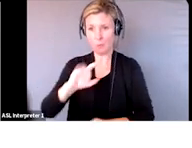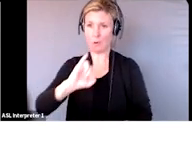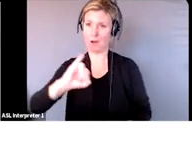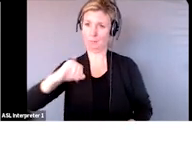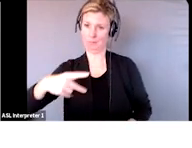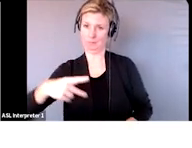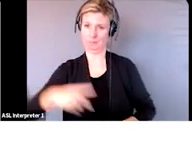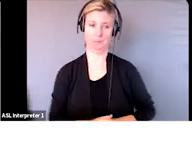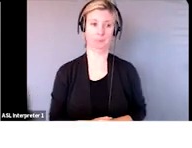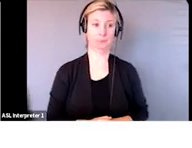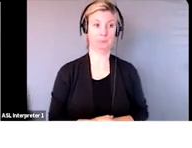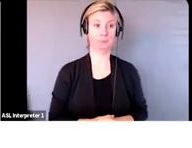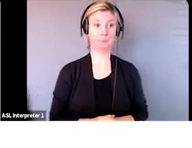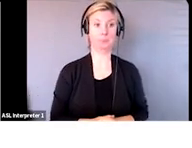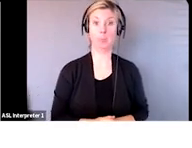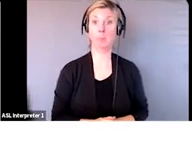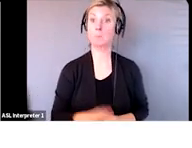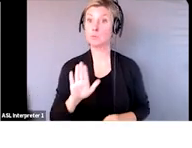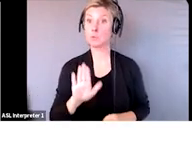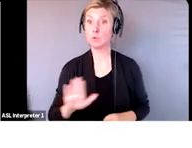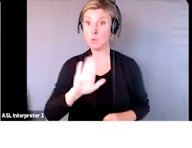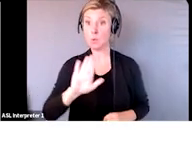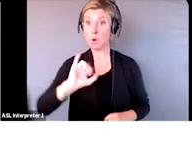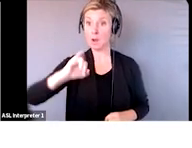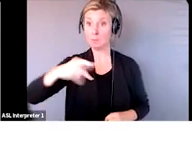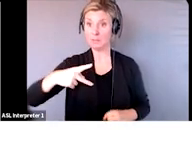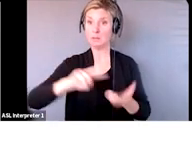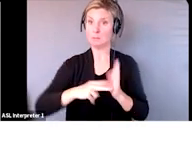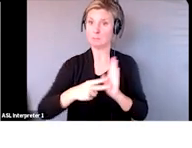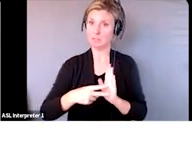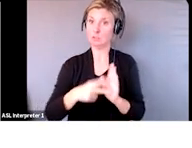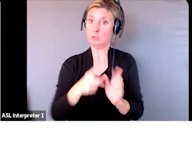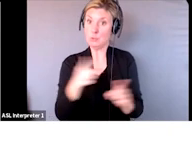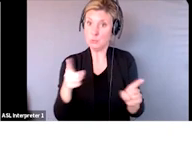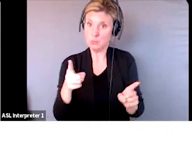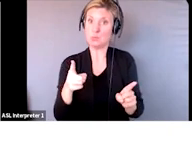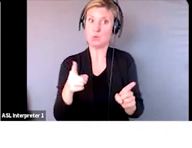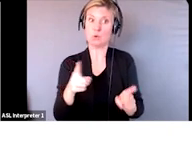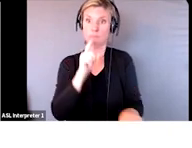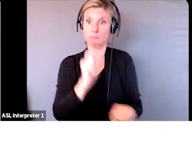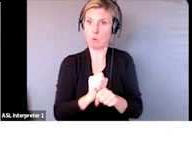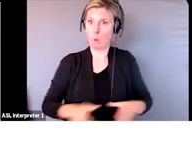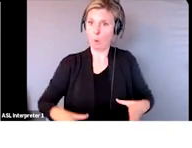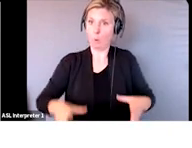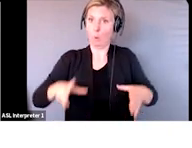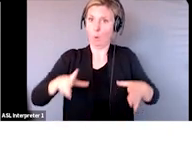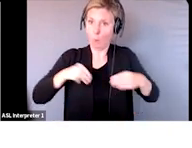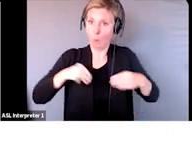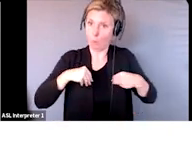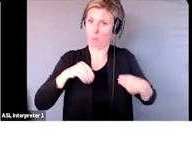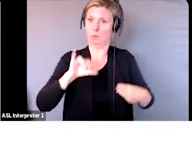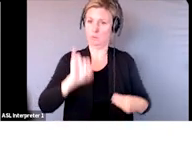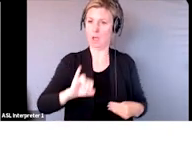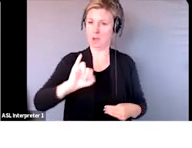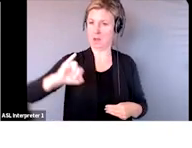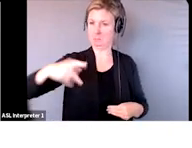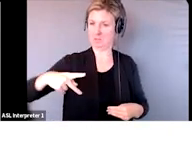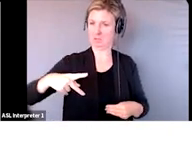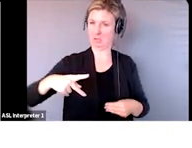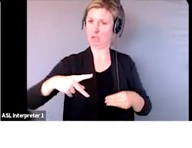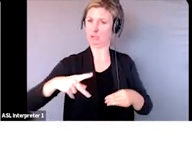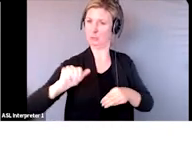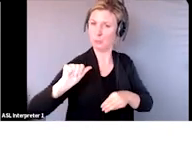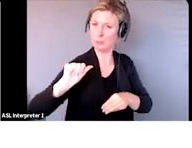IP rights serve as proof that you own the intellectual property. They are exclusive in the sense that they give